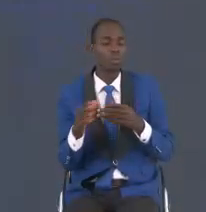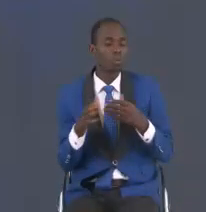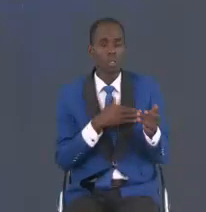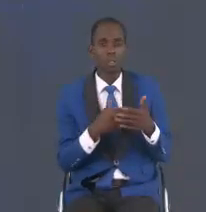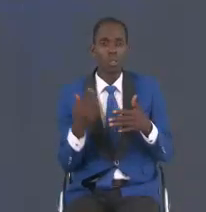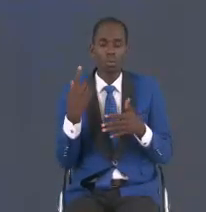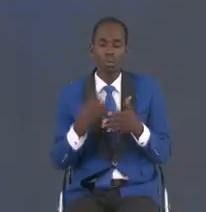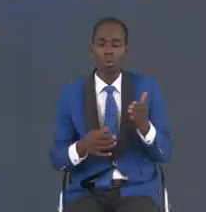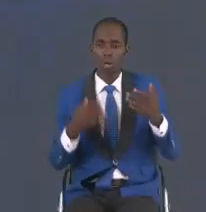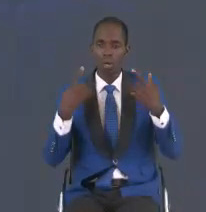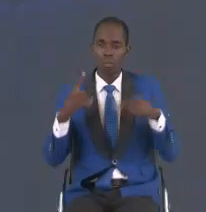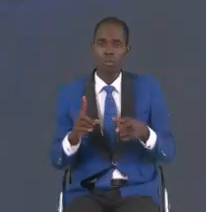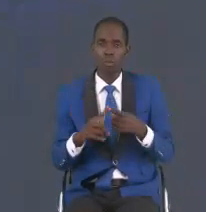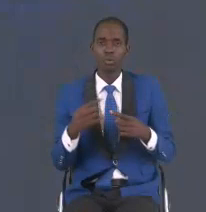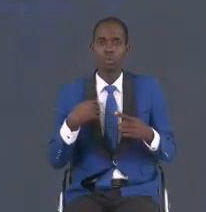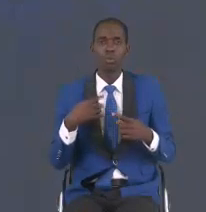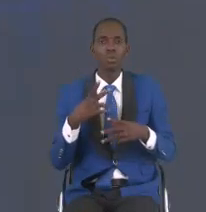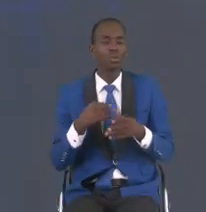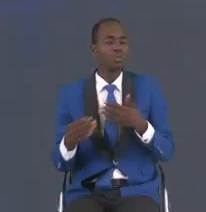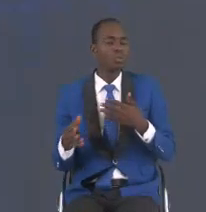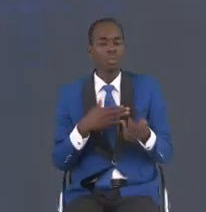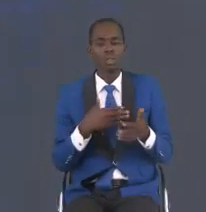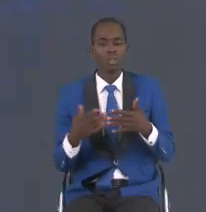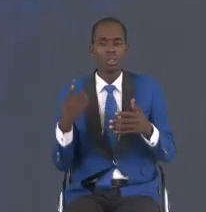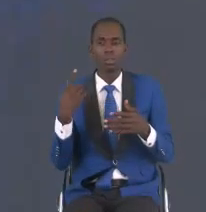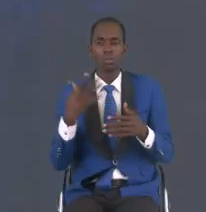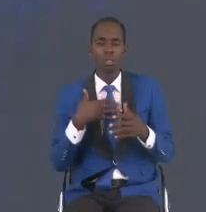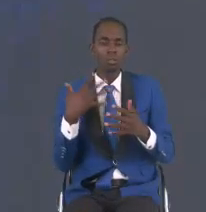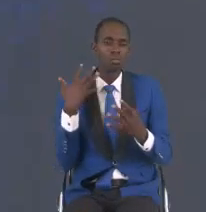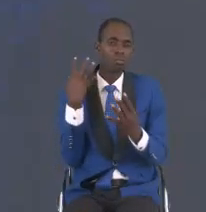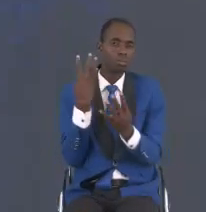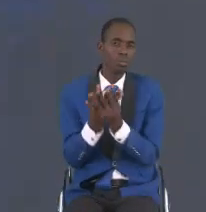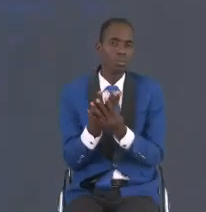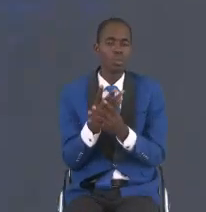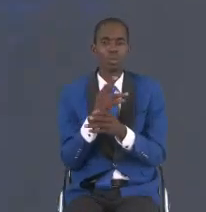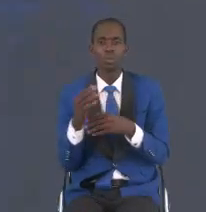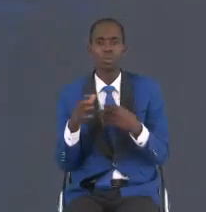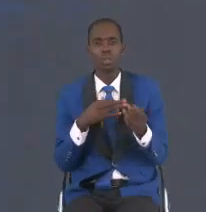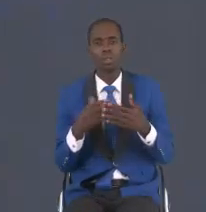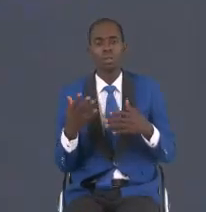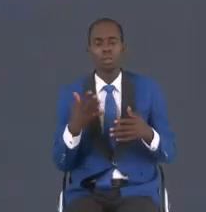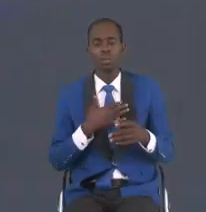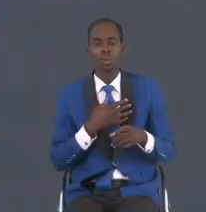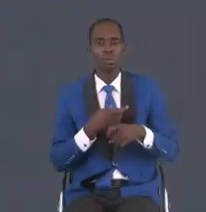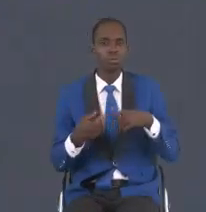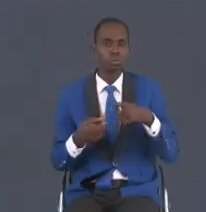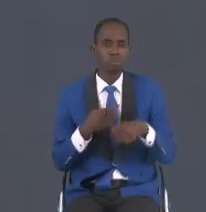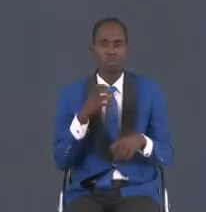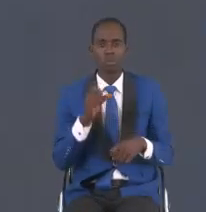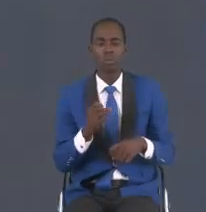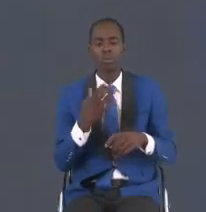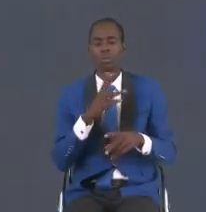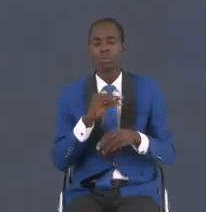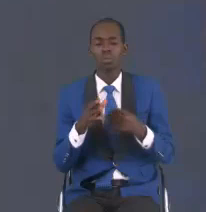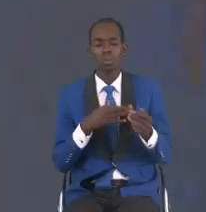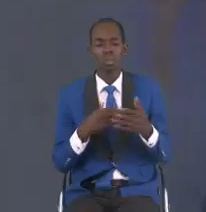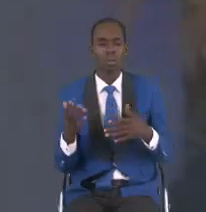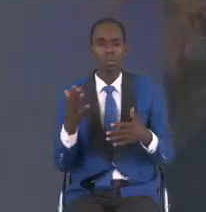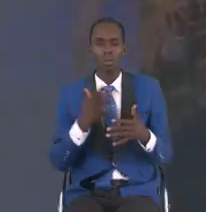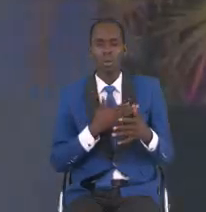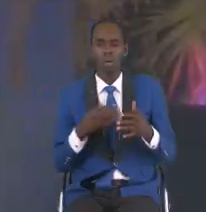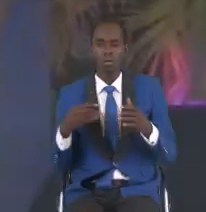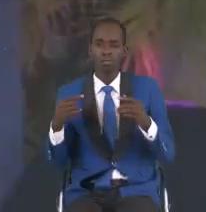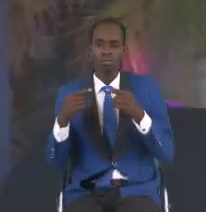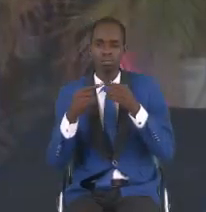faced, in spite of imprisonment, in spite of persecution, in spite of opposition,